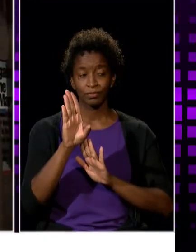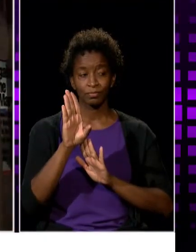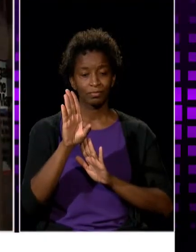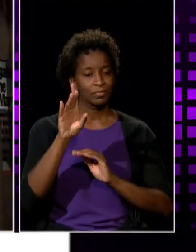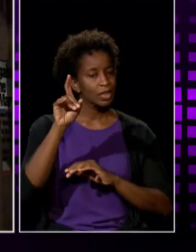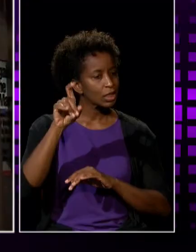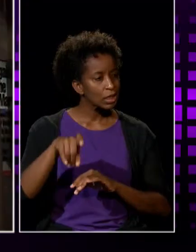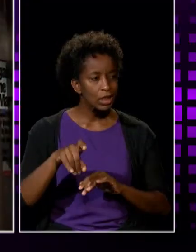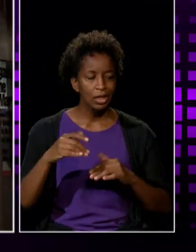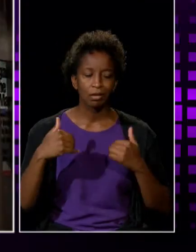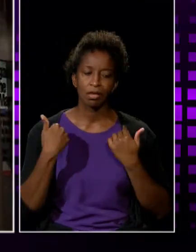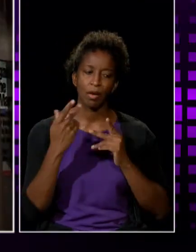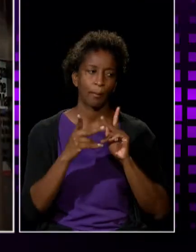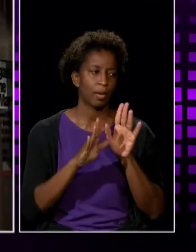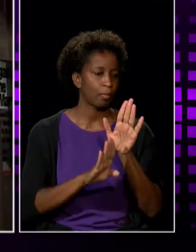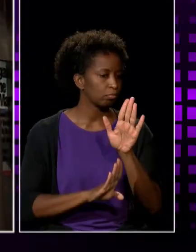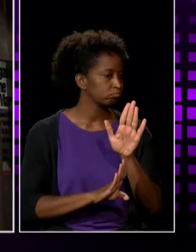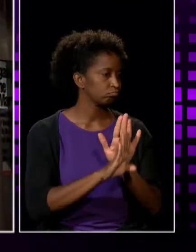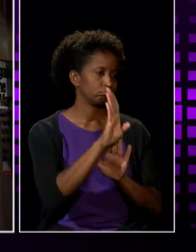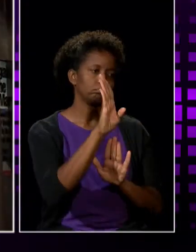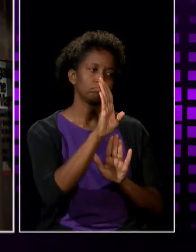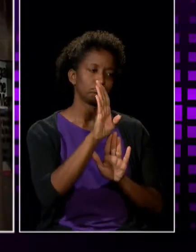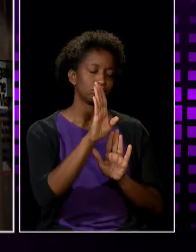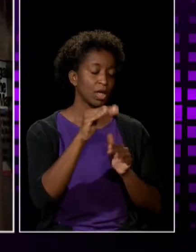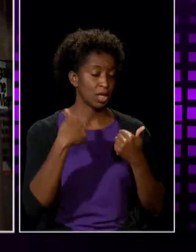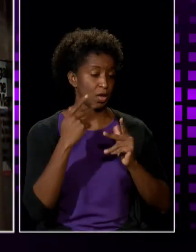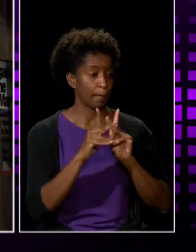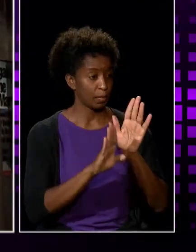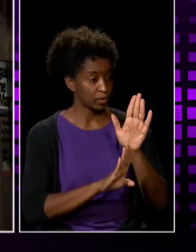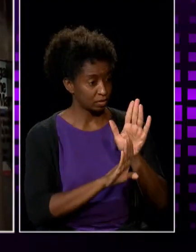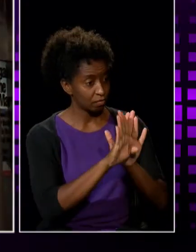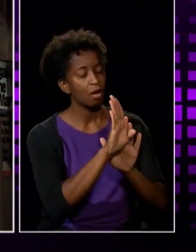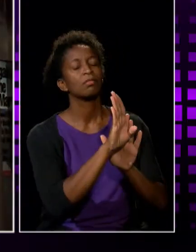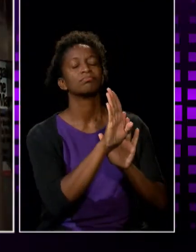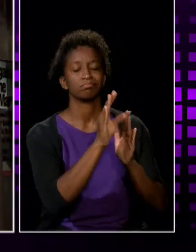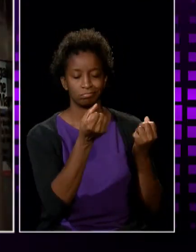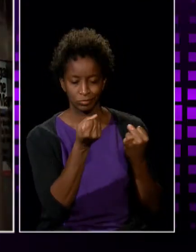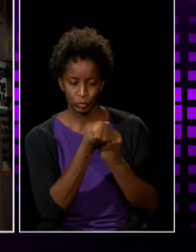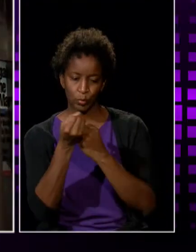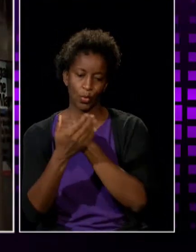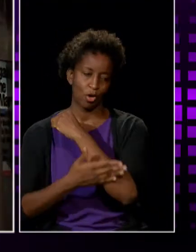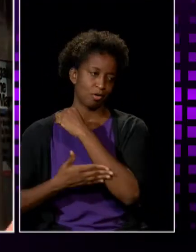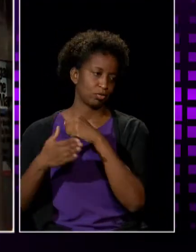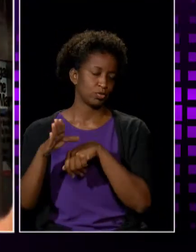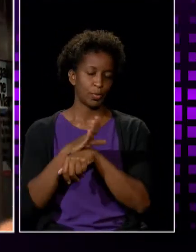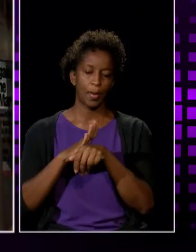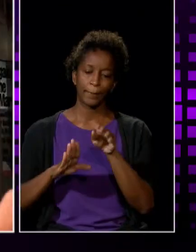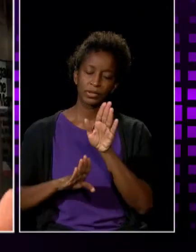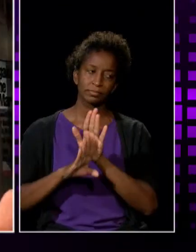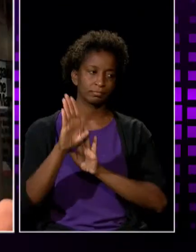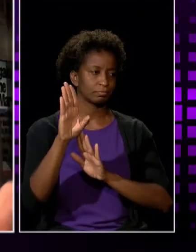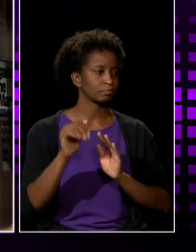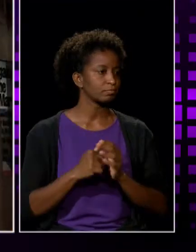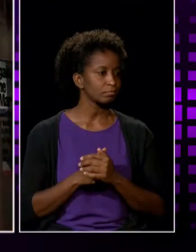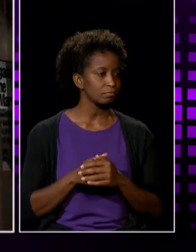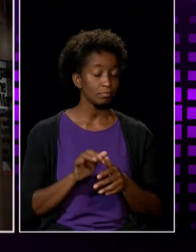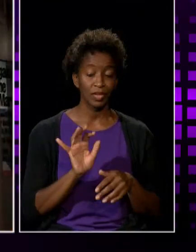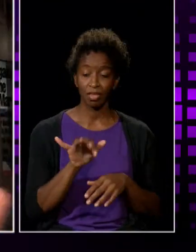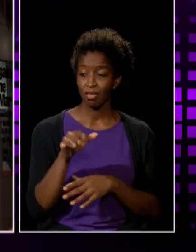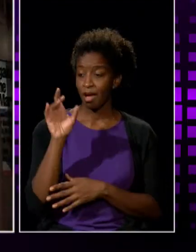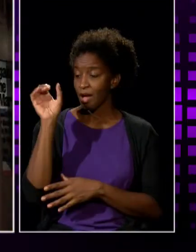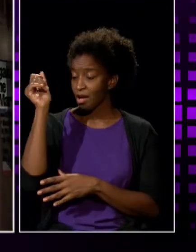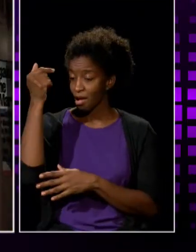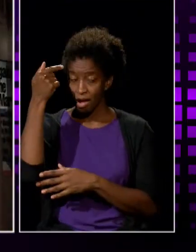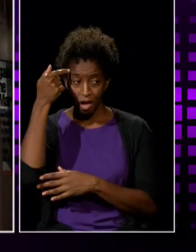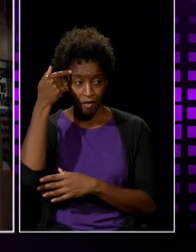youth development. And so that must be the guiding, that must guide every single government going forward